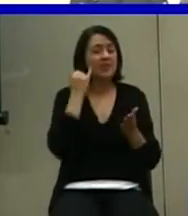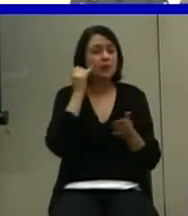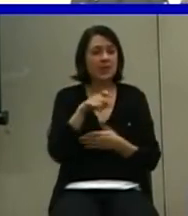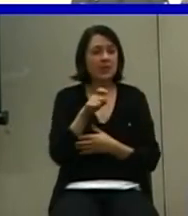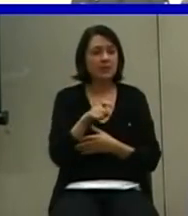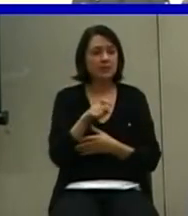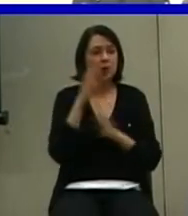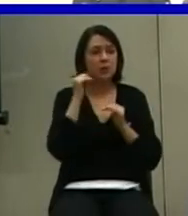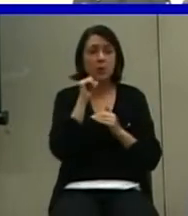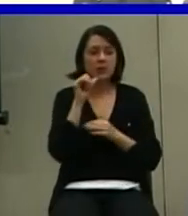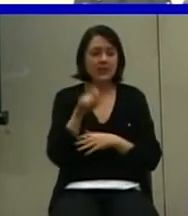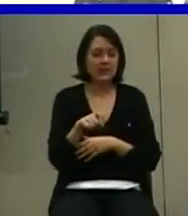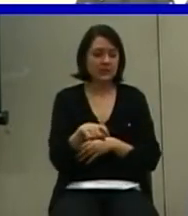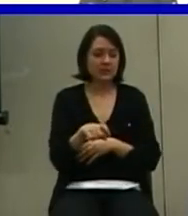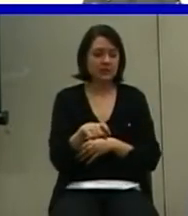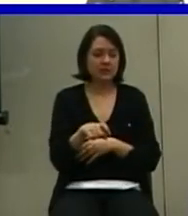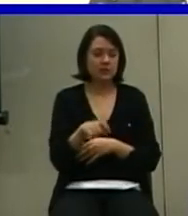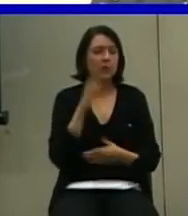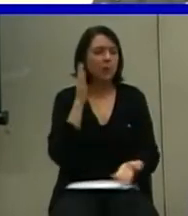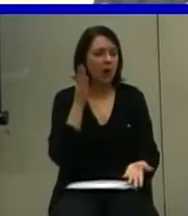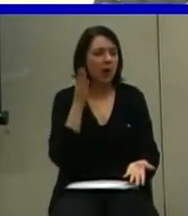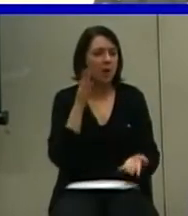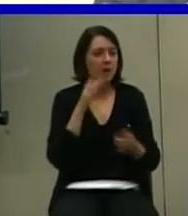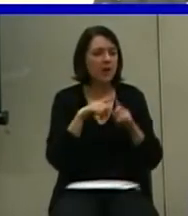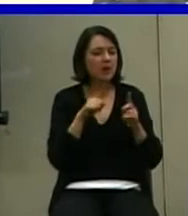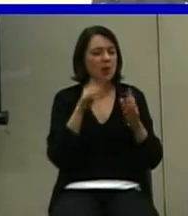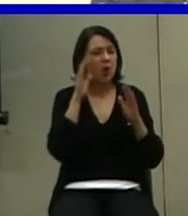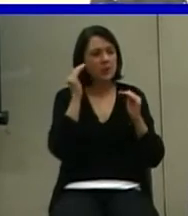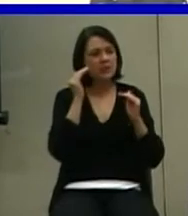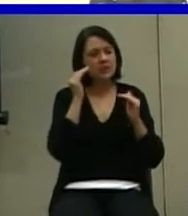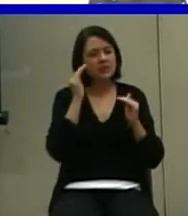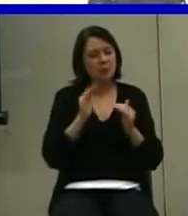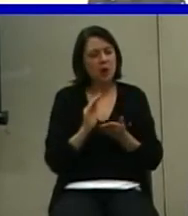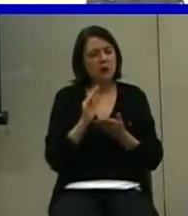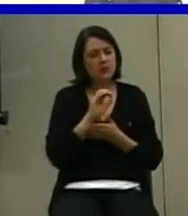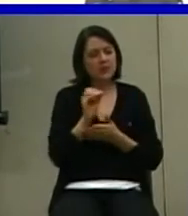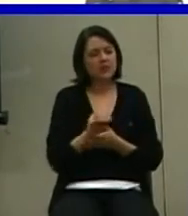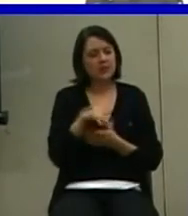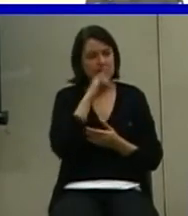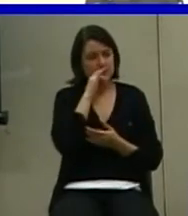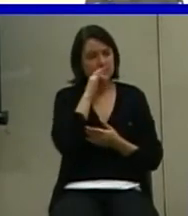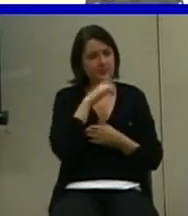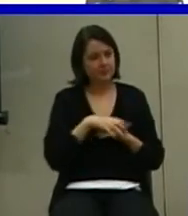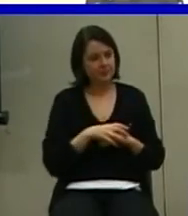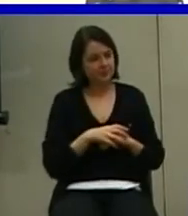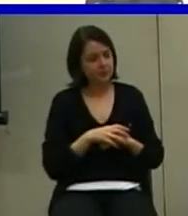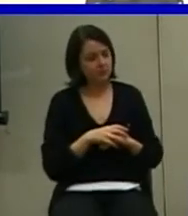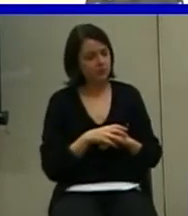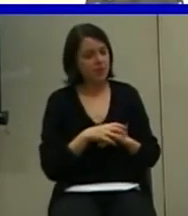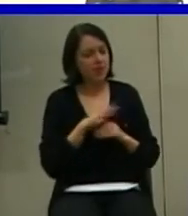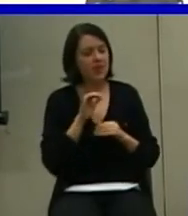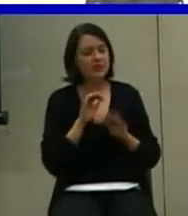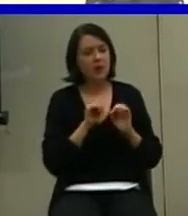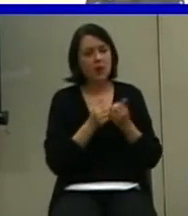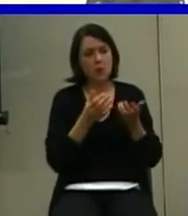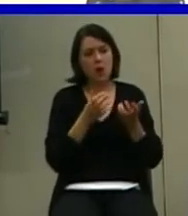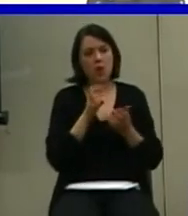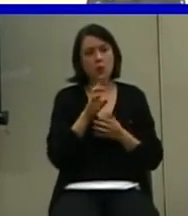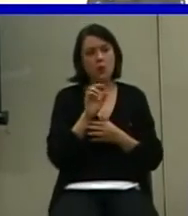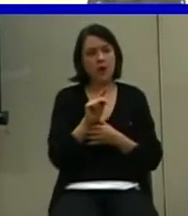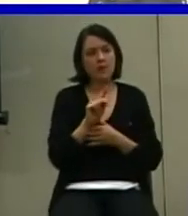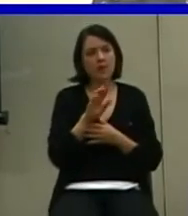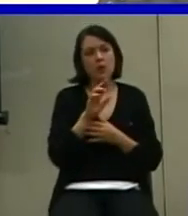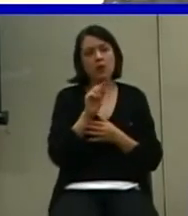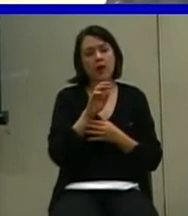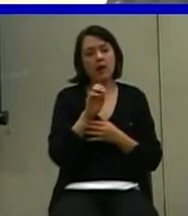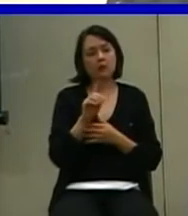will. But let's hope it's a really small number of kids because these other things have worked. And that's the way I want wraparound to be. I want wraparound